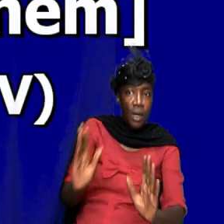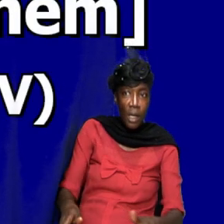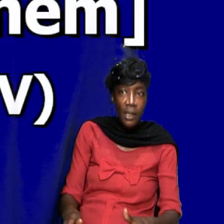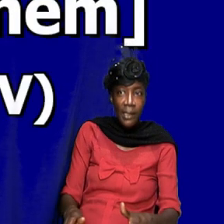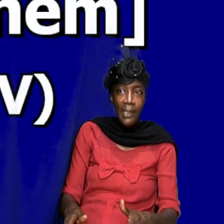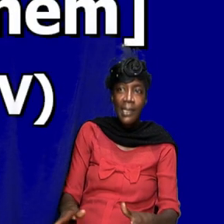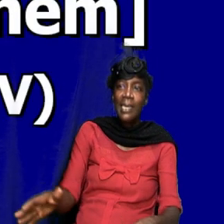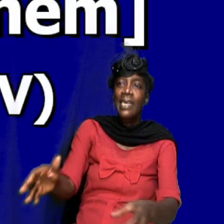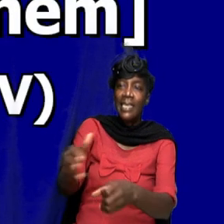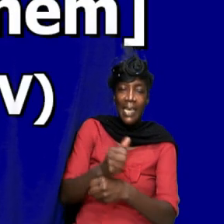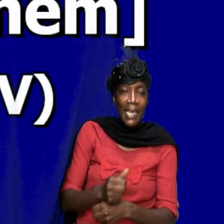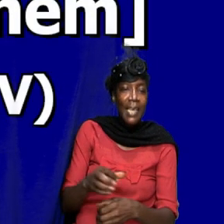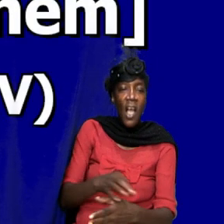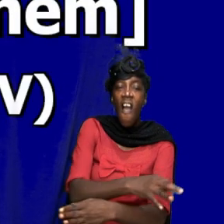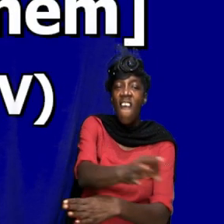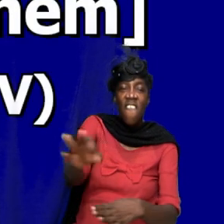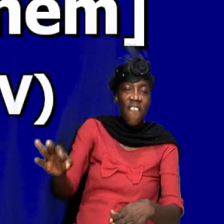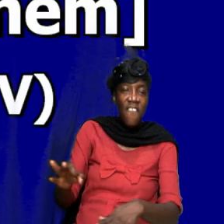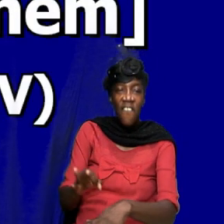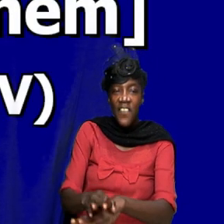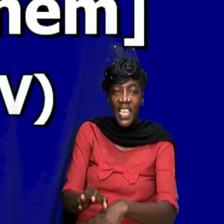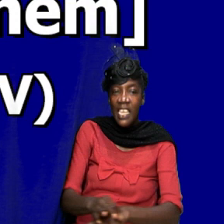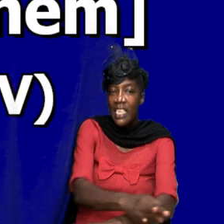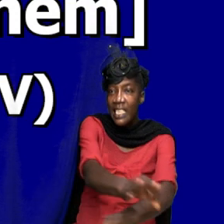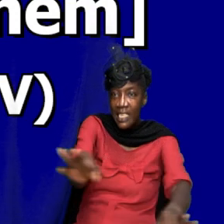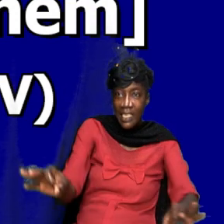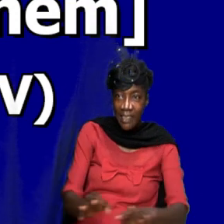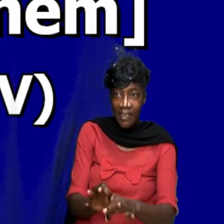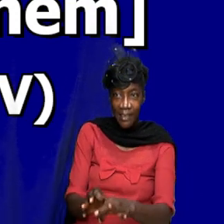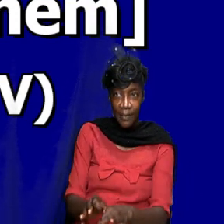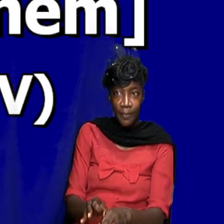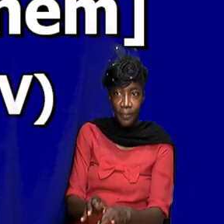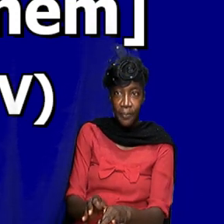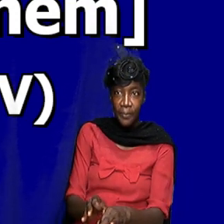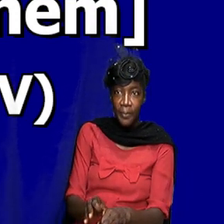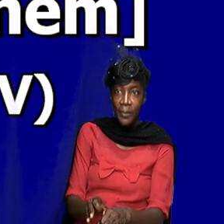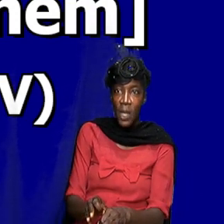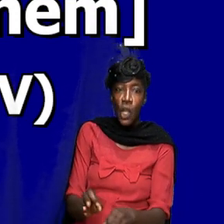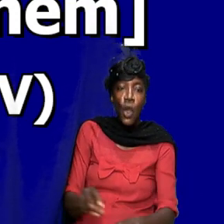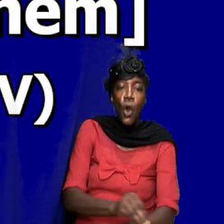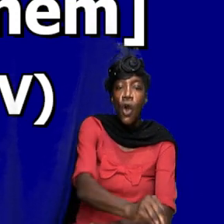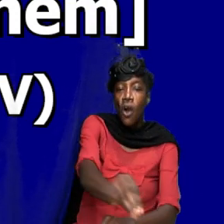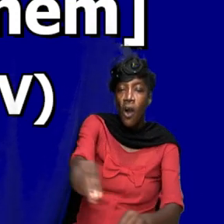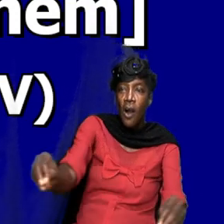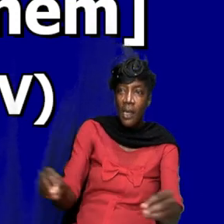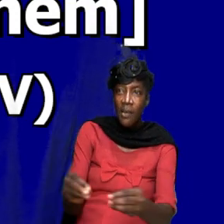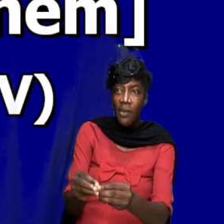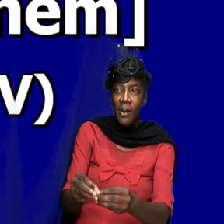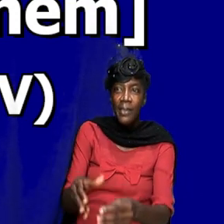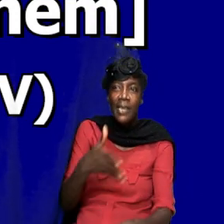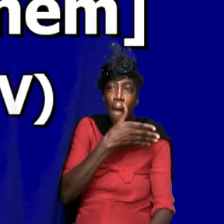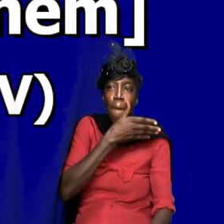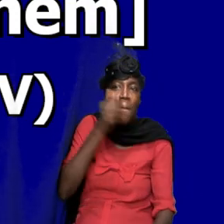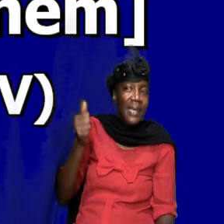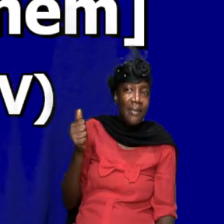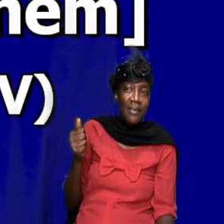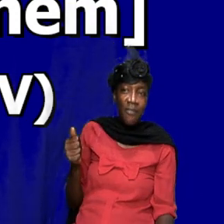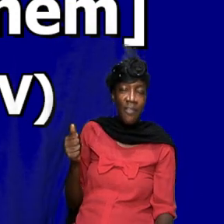And he will take your fields and your vineyards and your olive yards, the best of them,